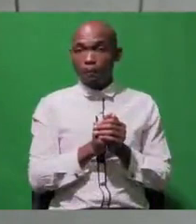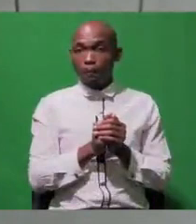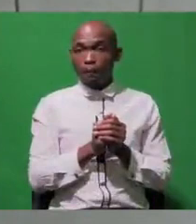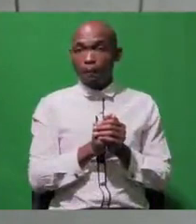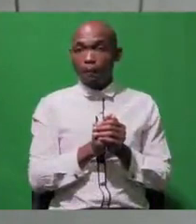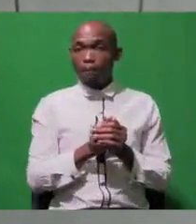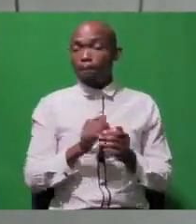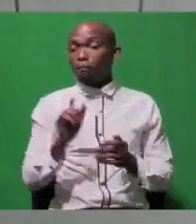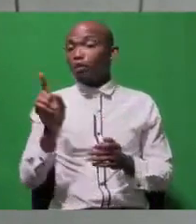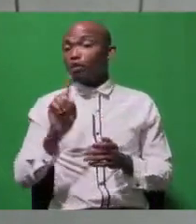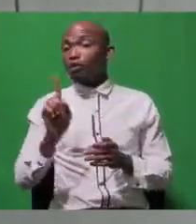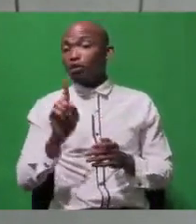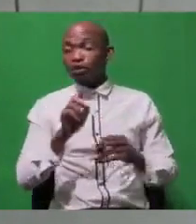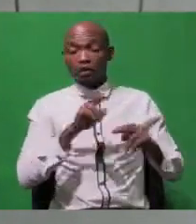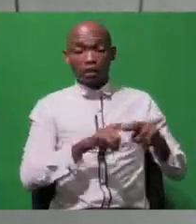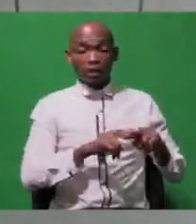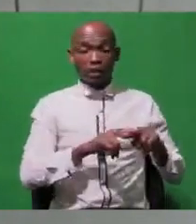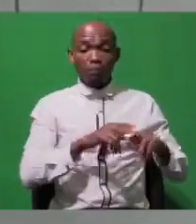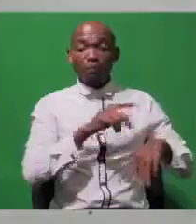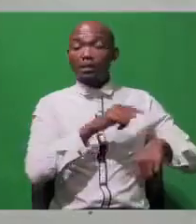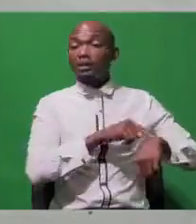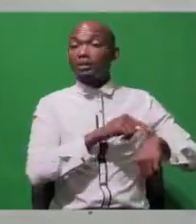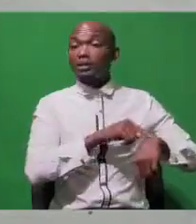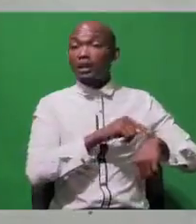Not keep the time